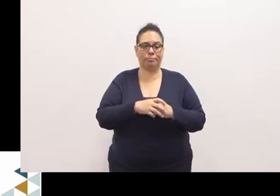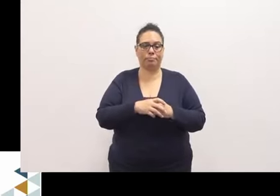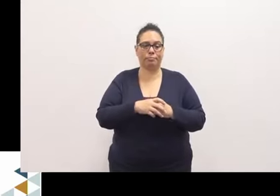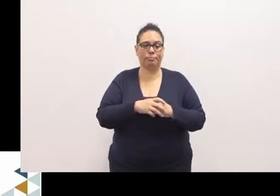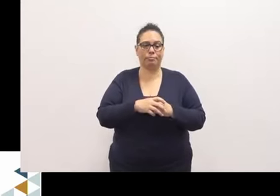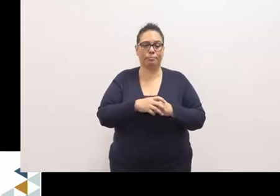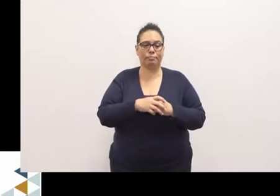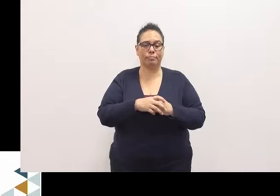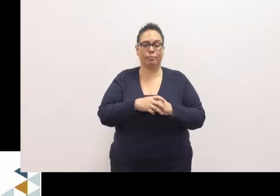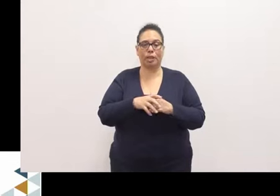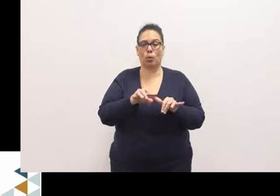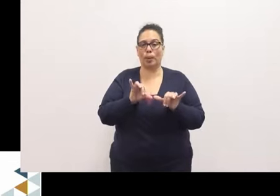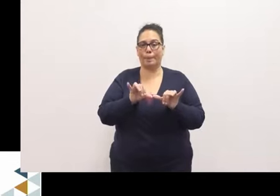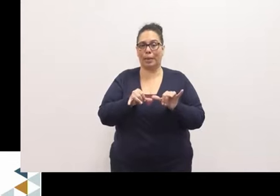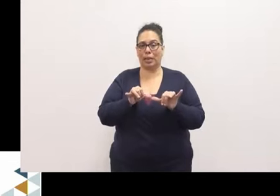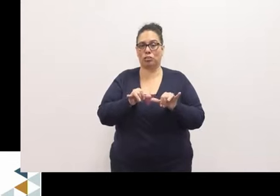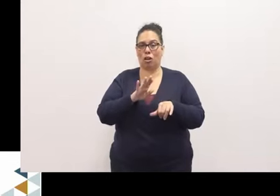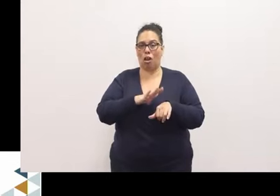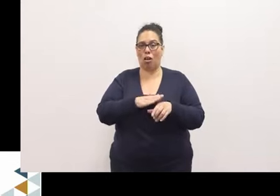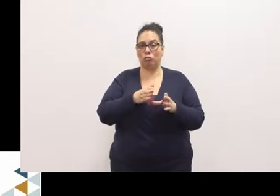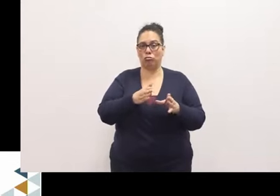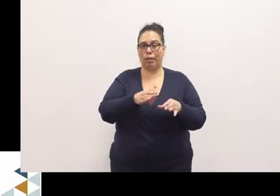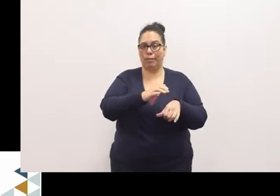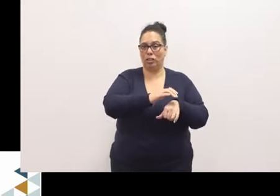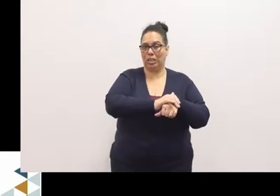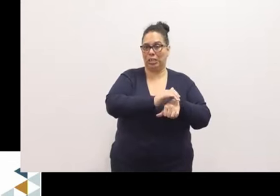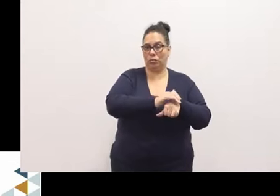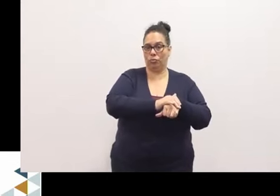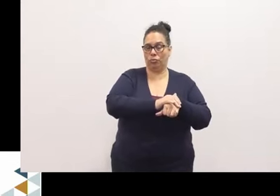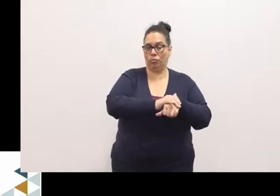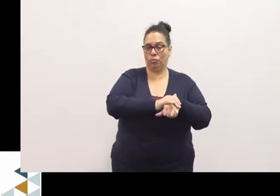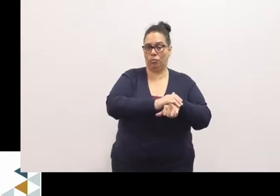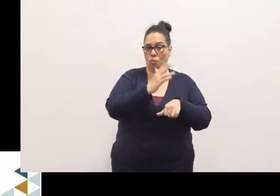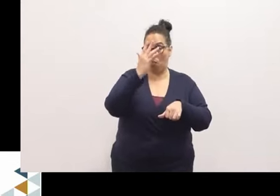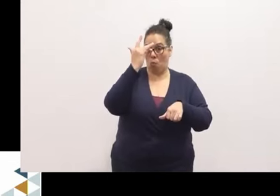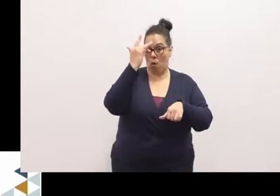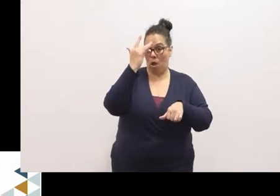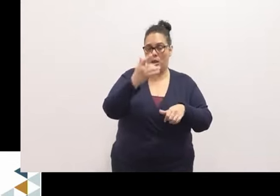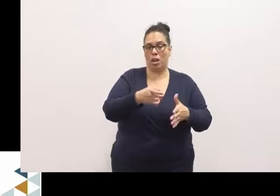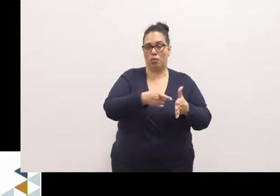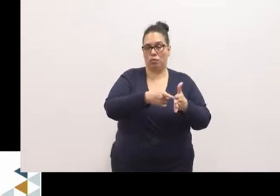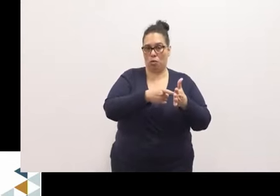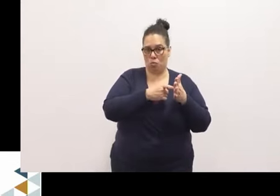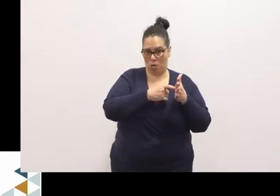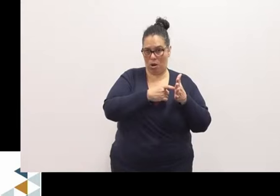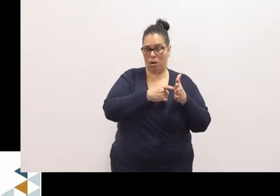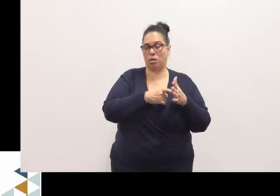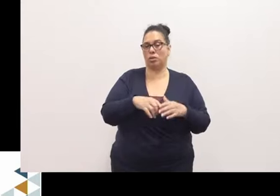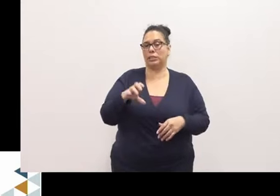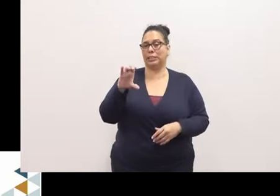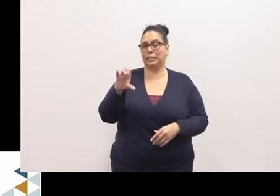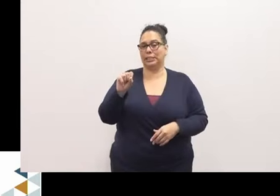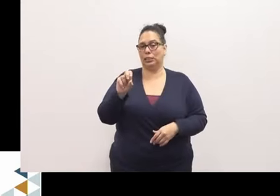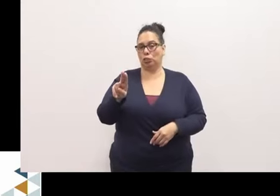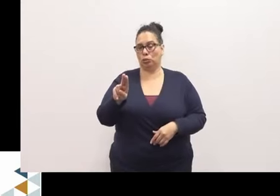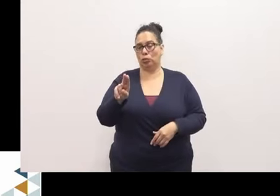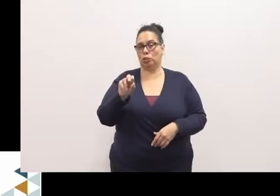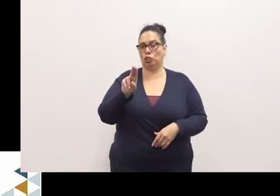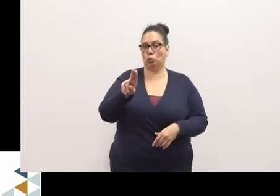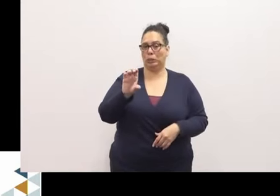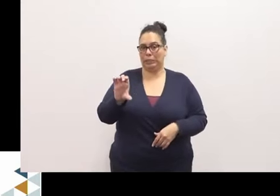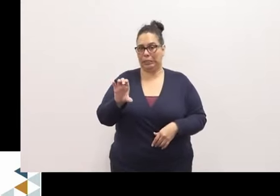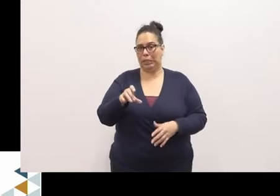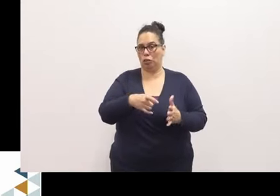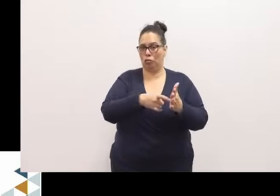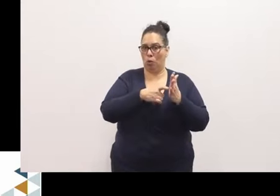we measure on track for English because we require, as well as the CSU and the UCs require,